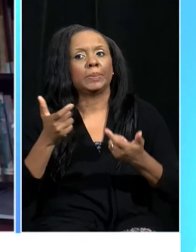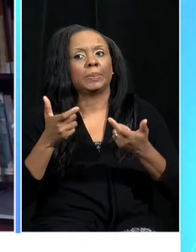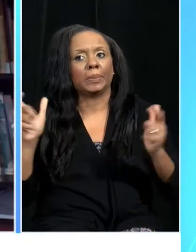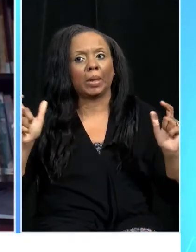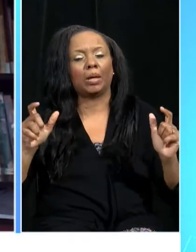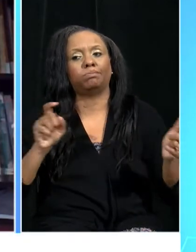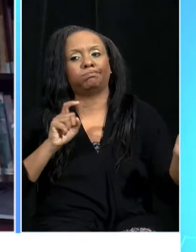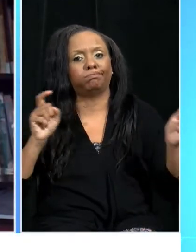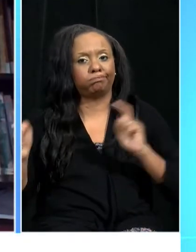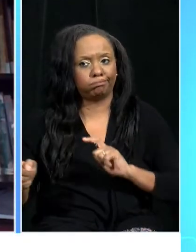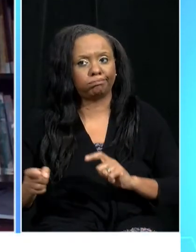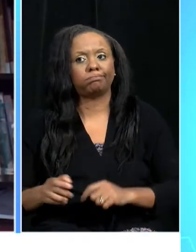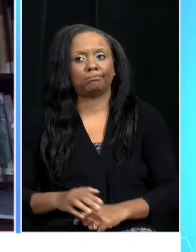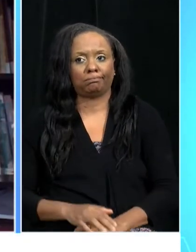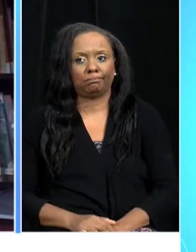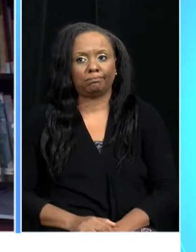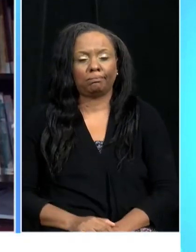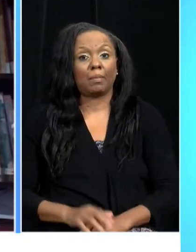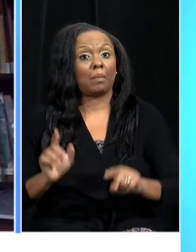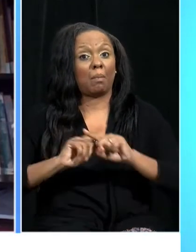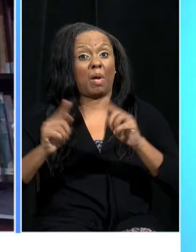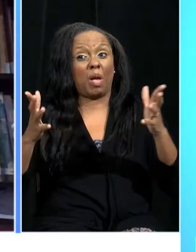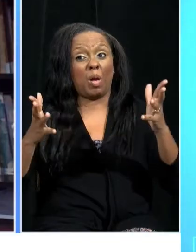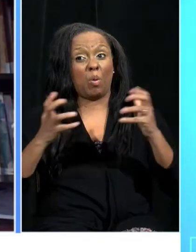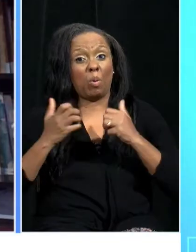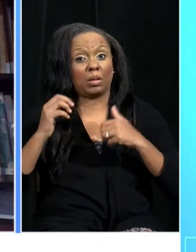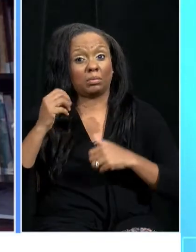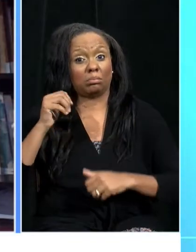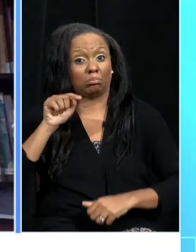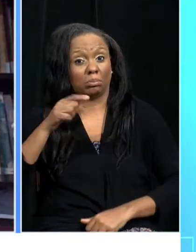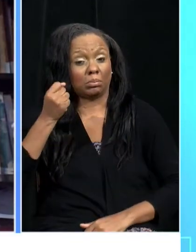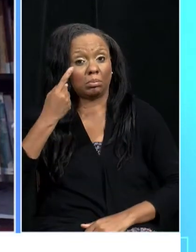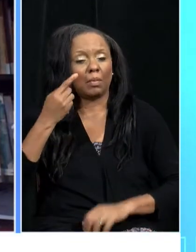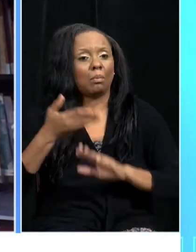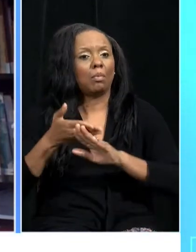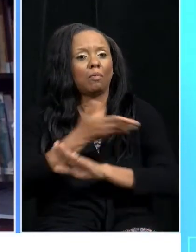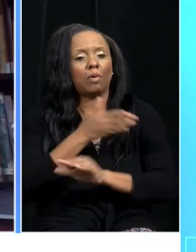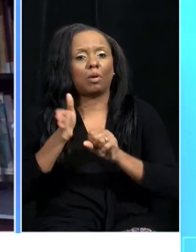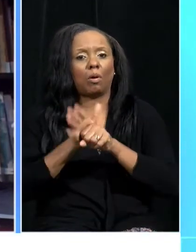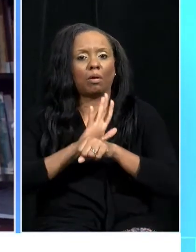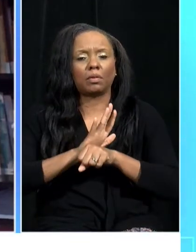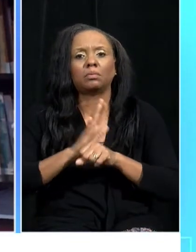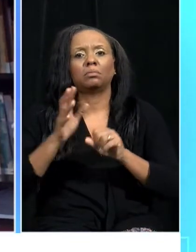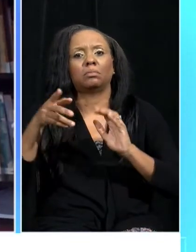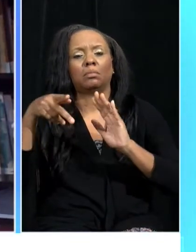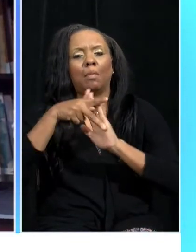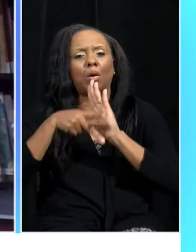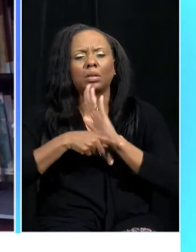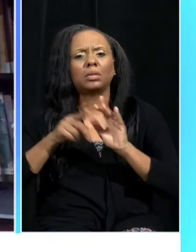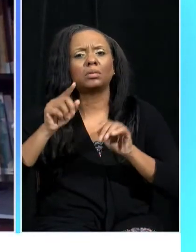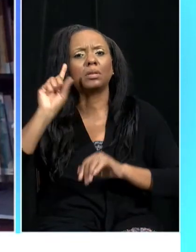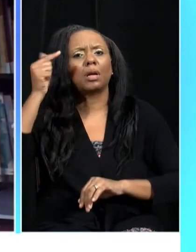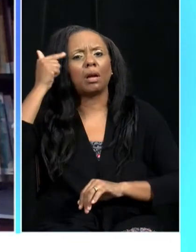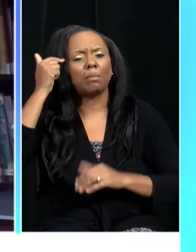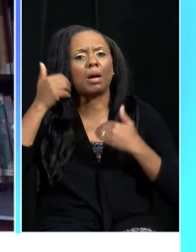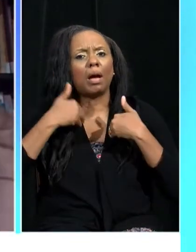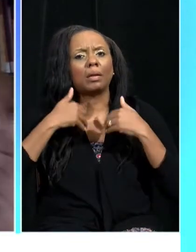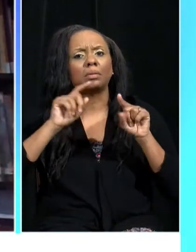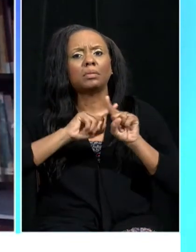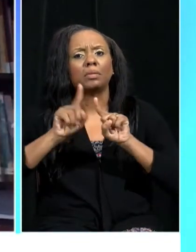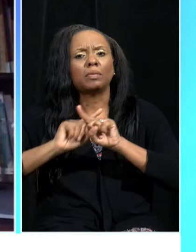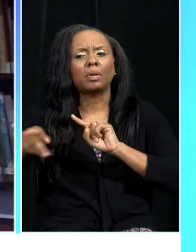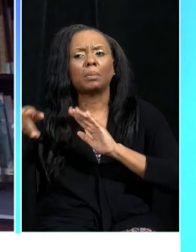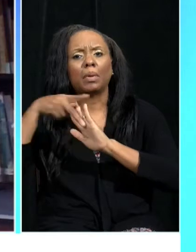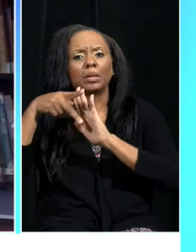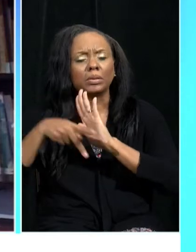it can be useful to contextualize that before COVID, with the policies the government had in place, the austerity,